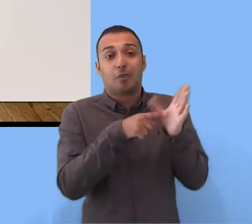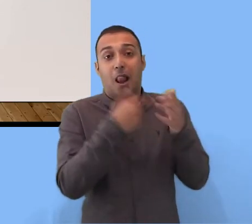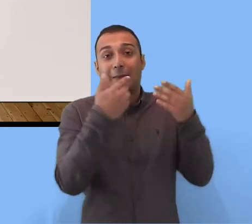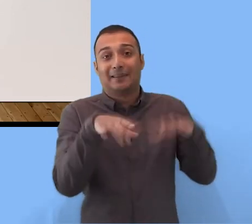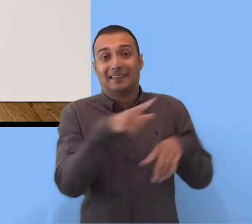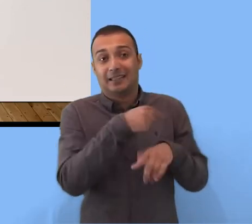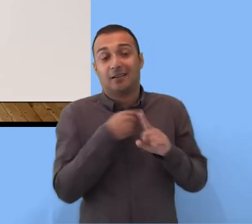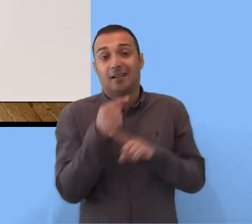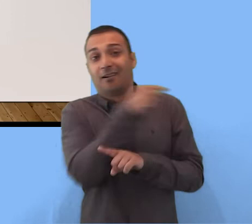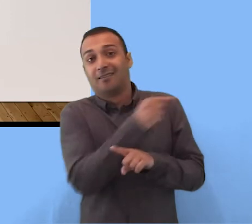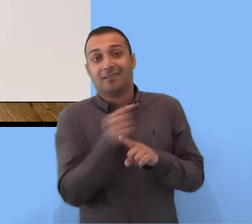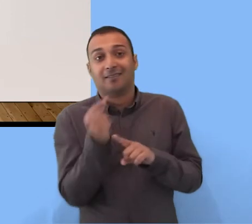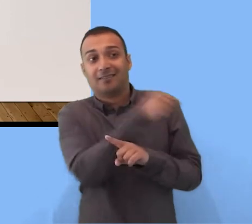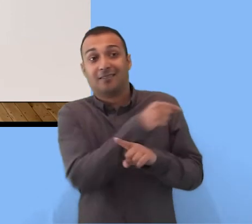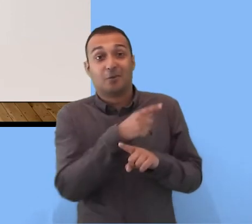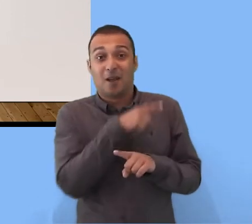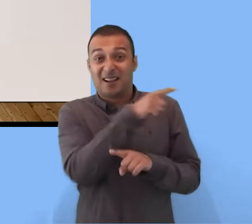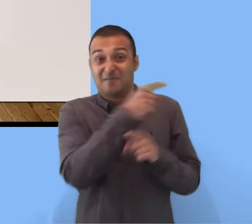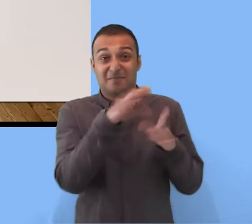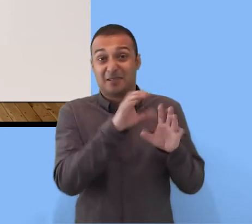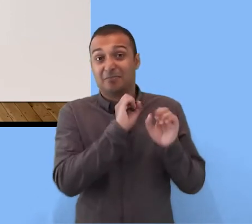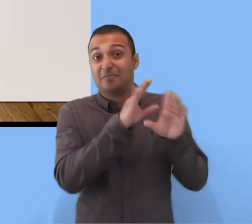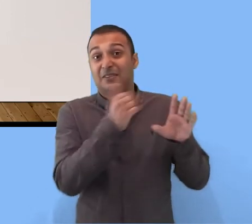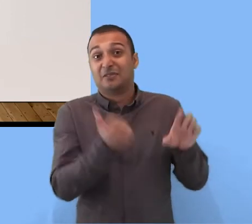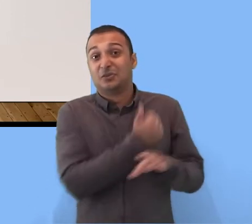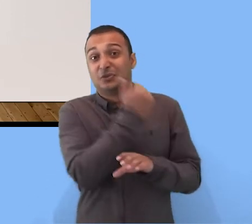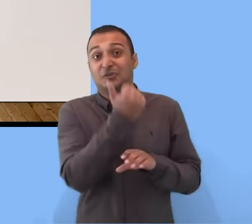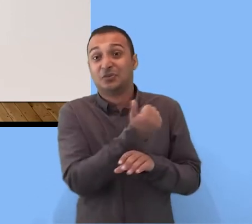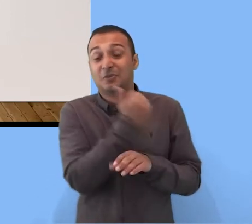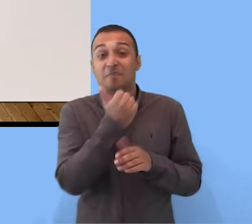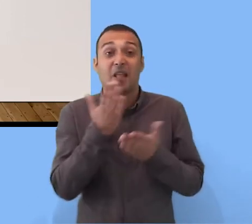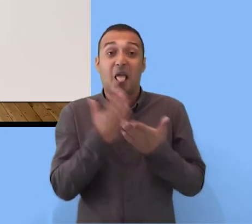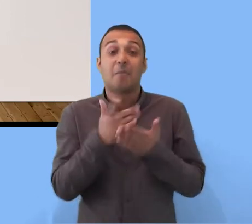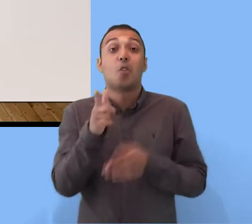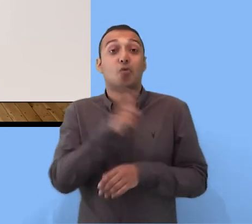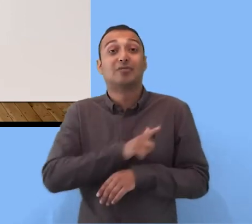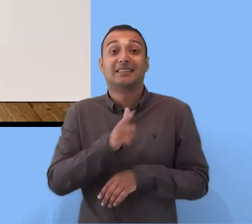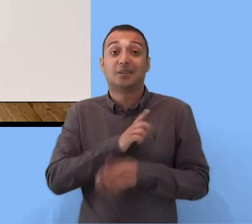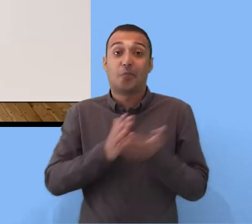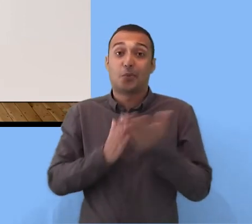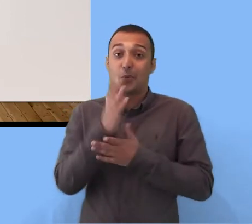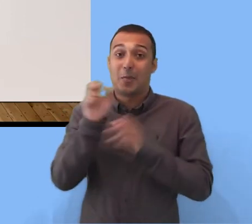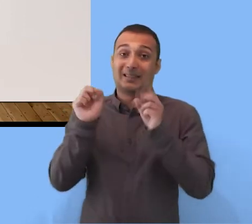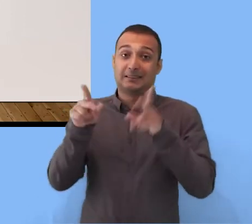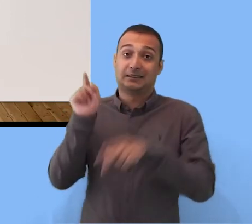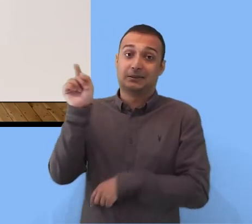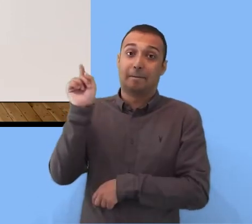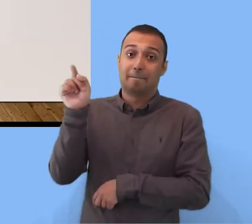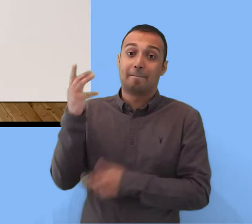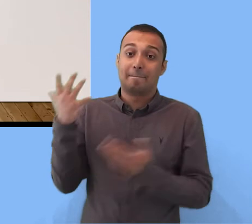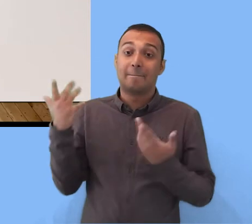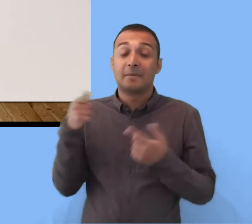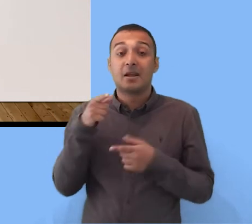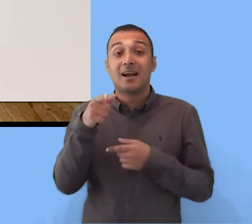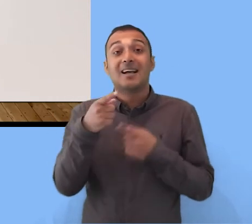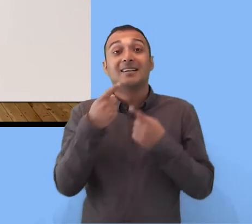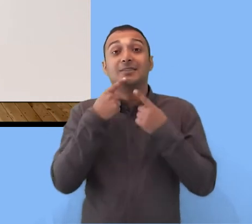what I'm going to say now. And we have some real systemic issues. For one, teachers are often poorly or not